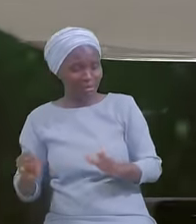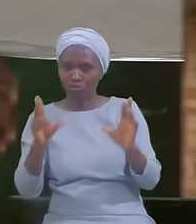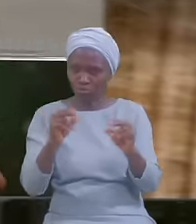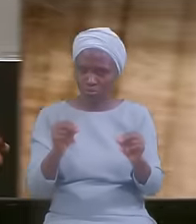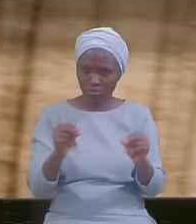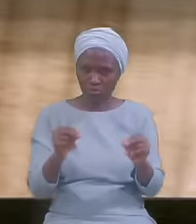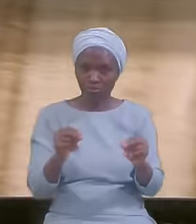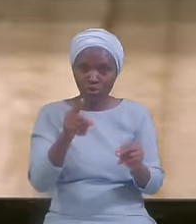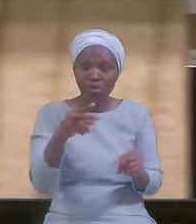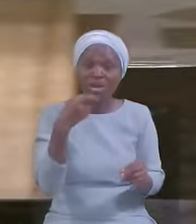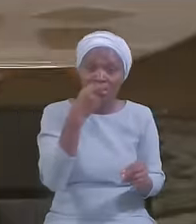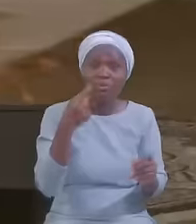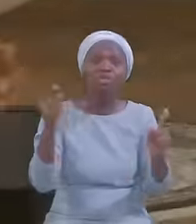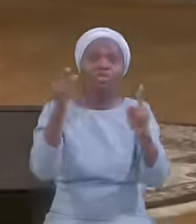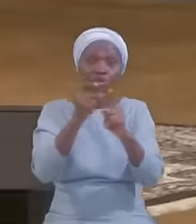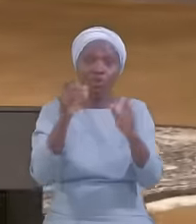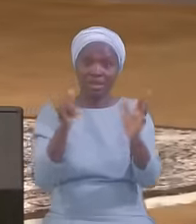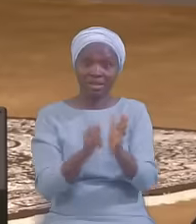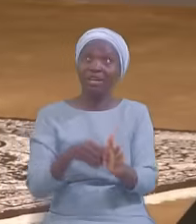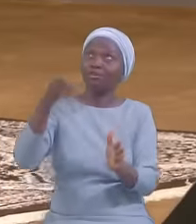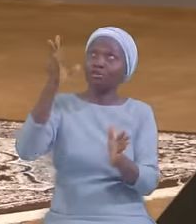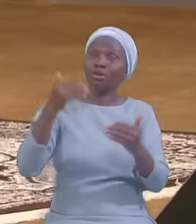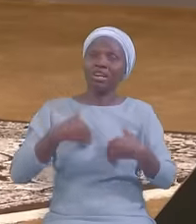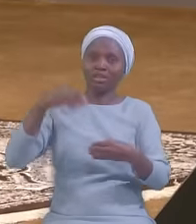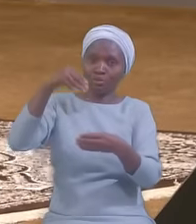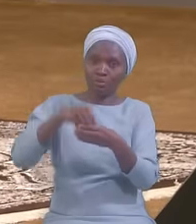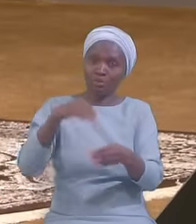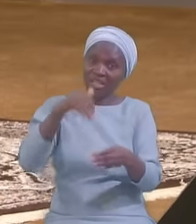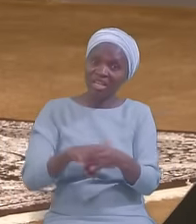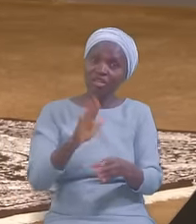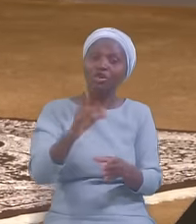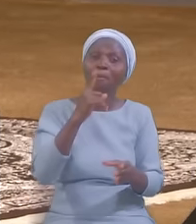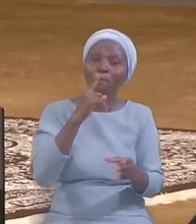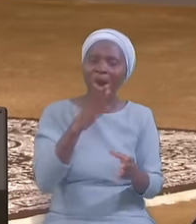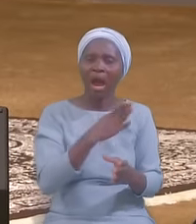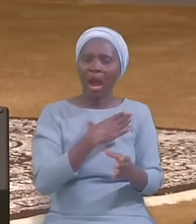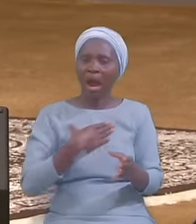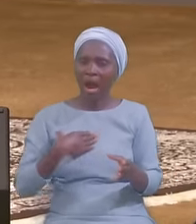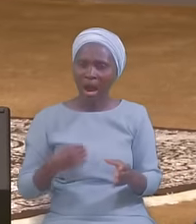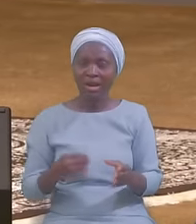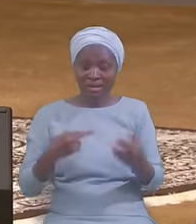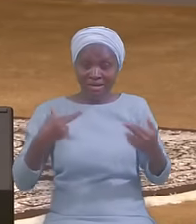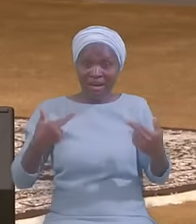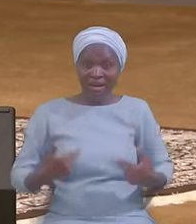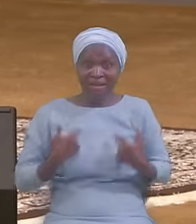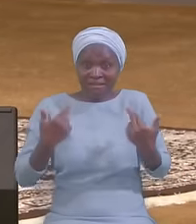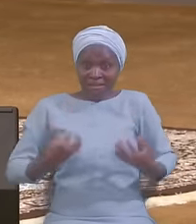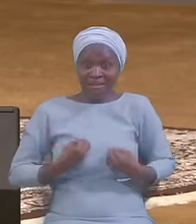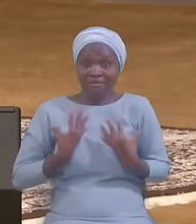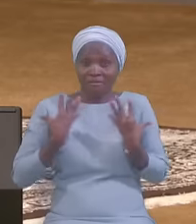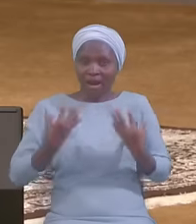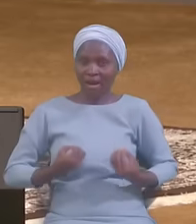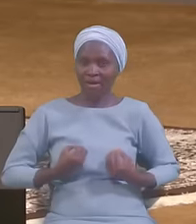the word that God has put in your mouth, and revival will come to